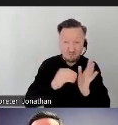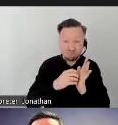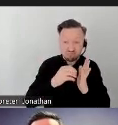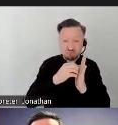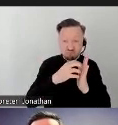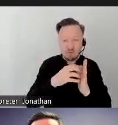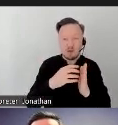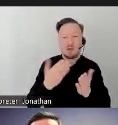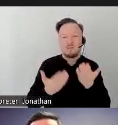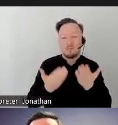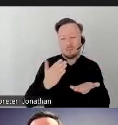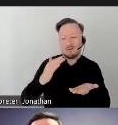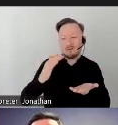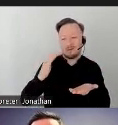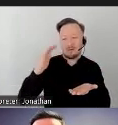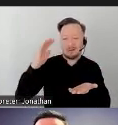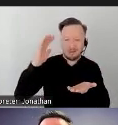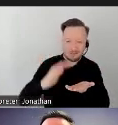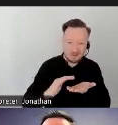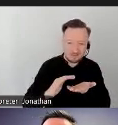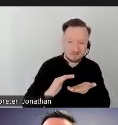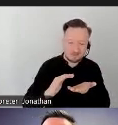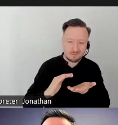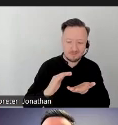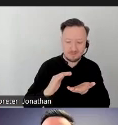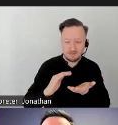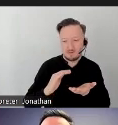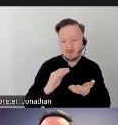doctors to figure out what is best for you.